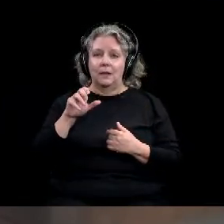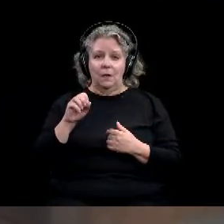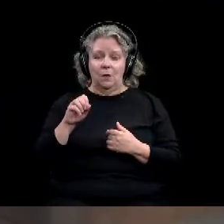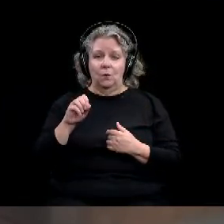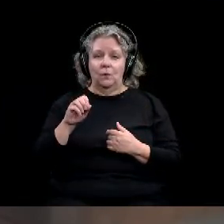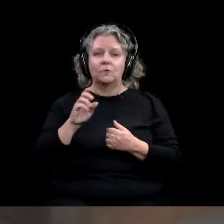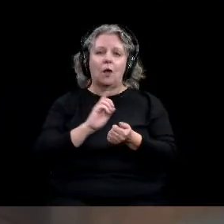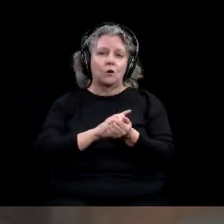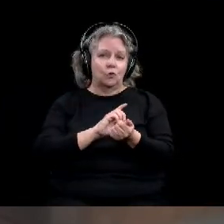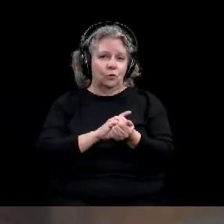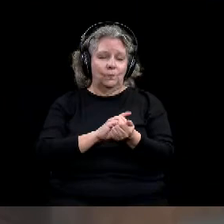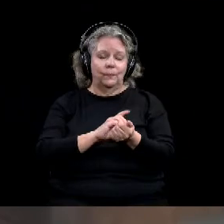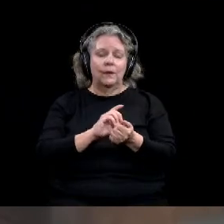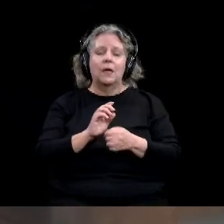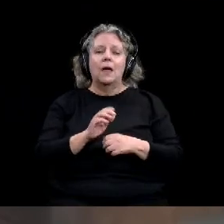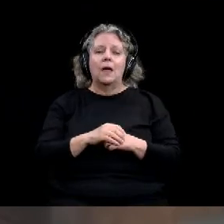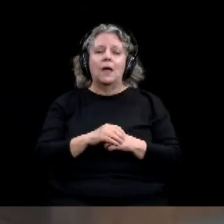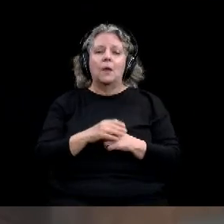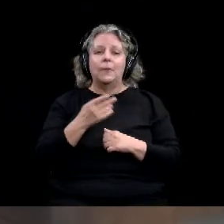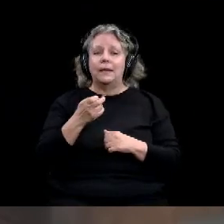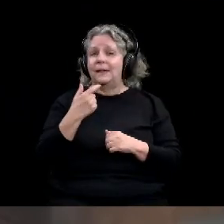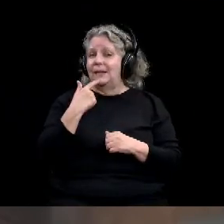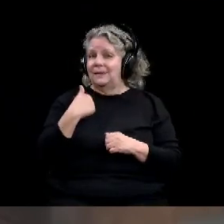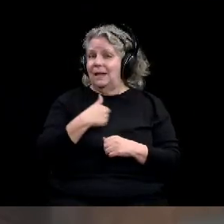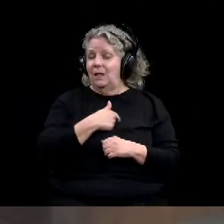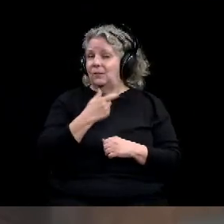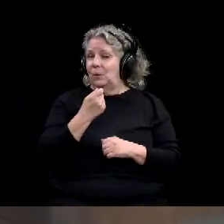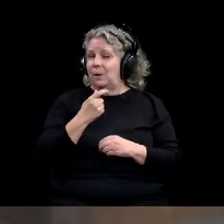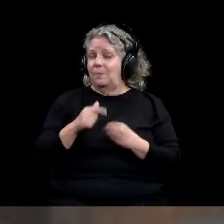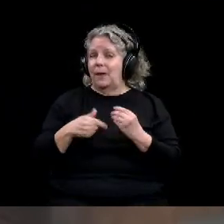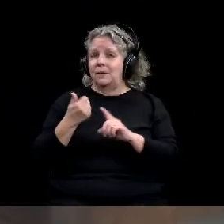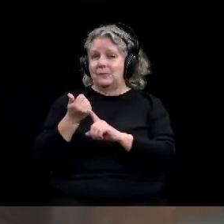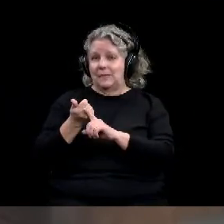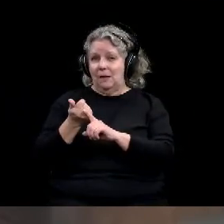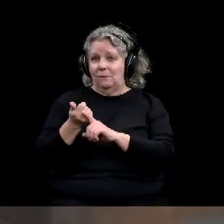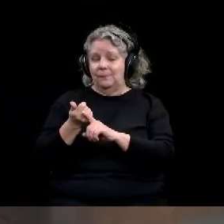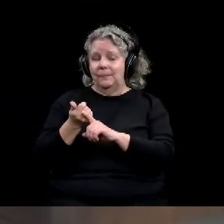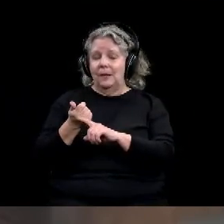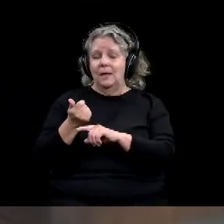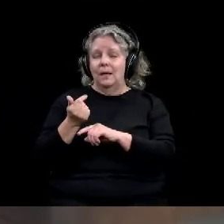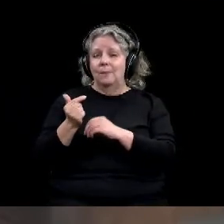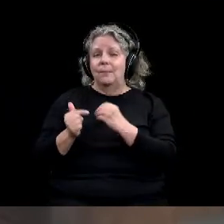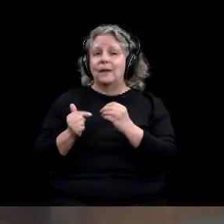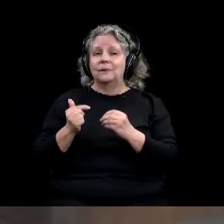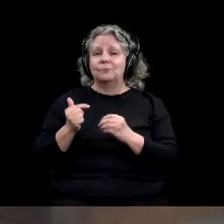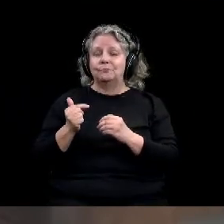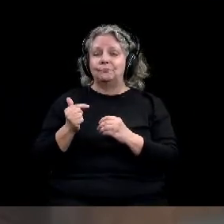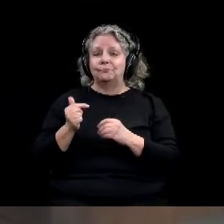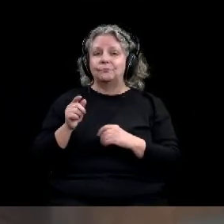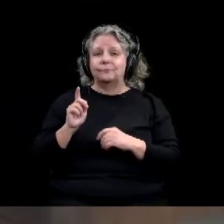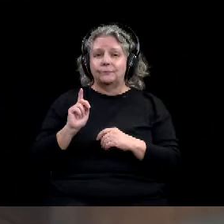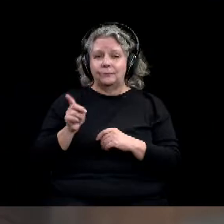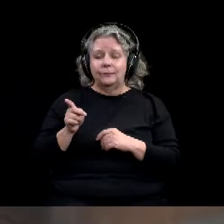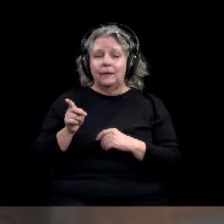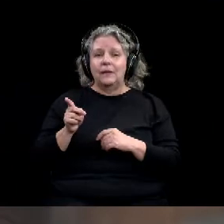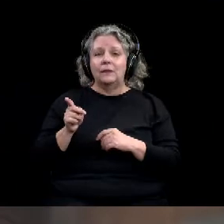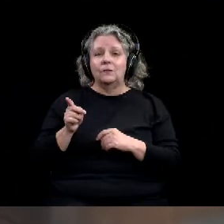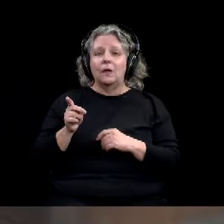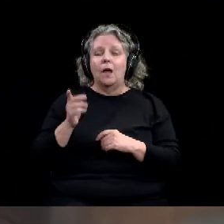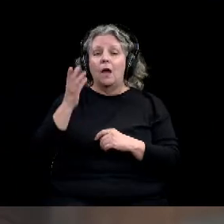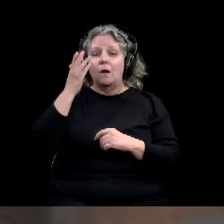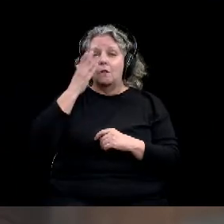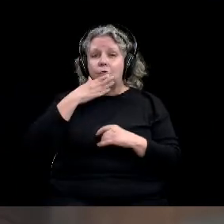about himself, but he has been one of the frontline workers who has diagnosed and provided care